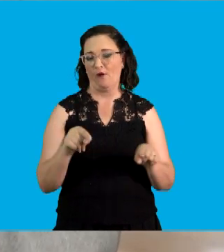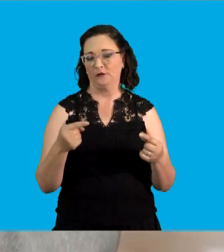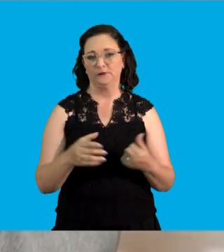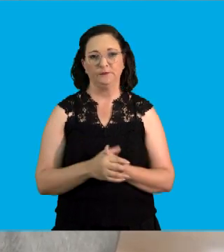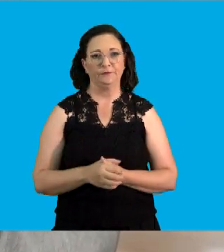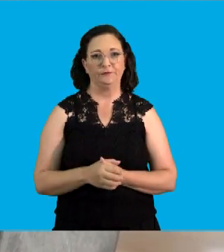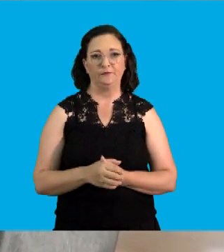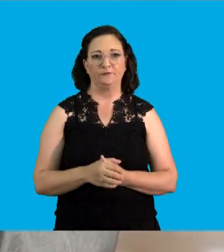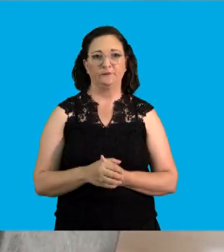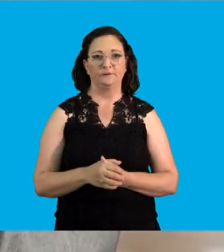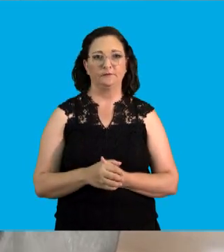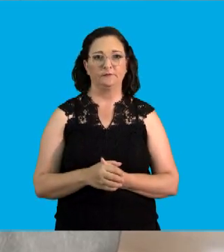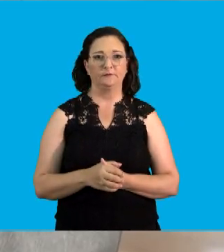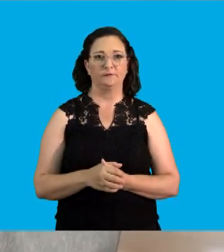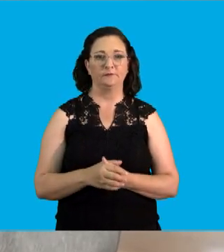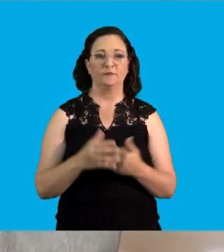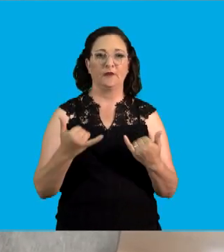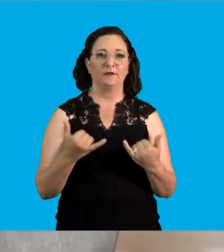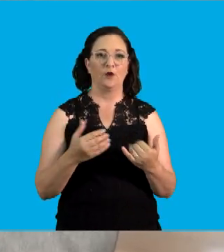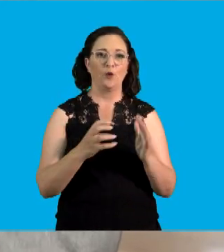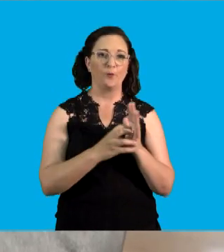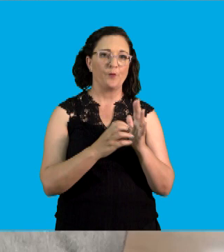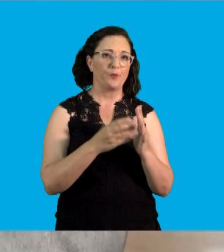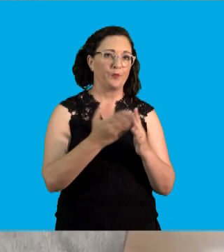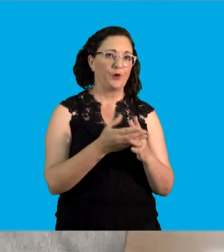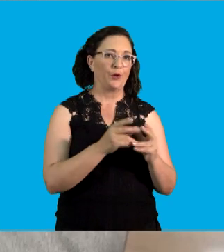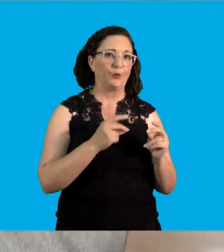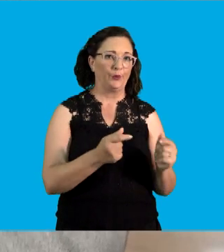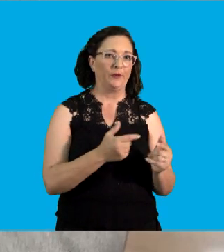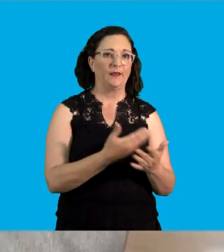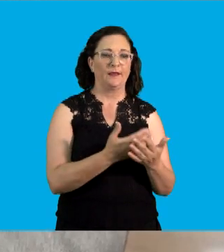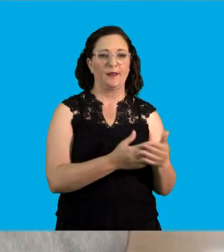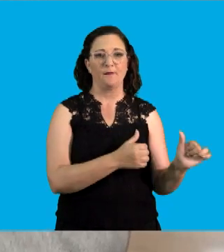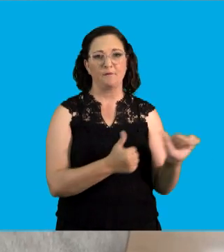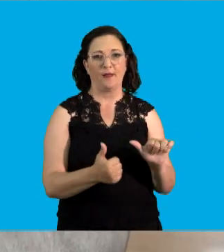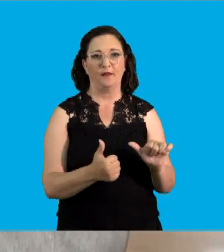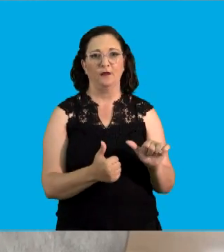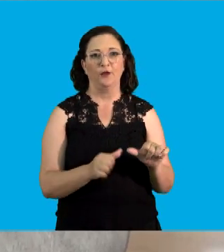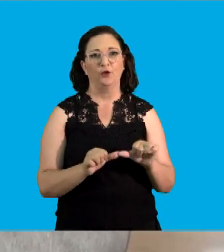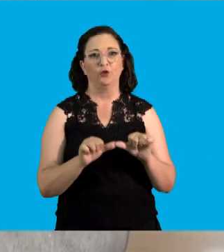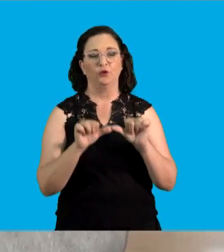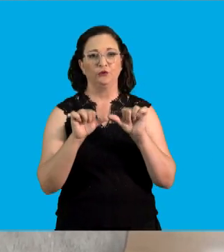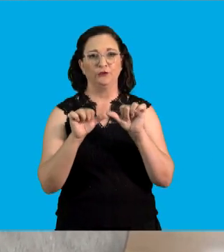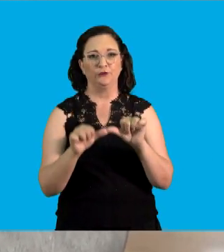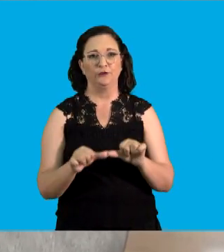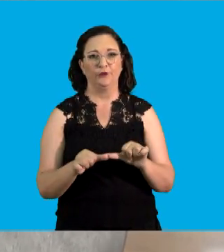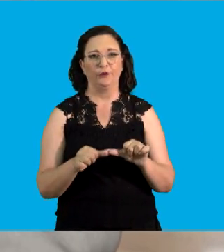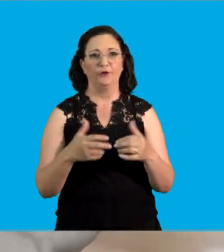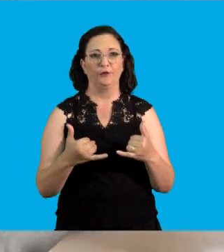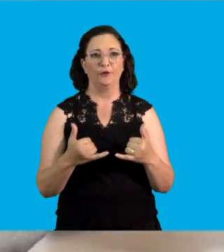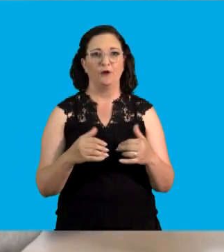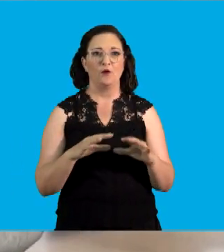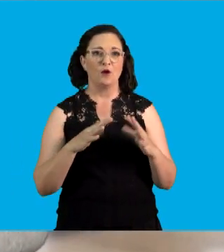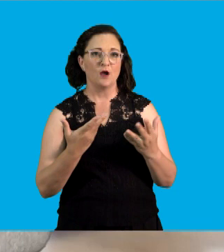questions, or rather full marks. So for that, we'll take just a quick break, and then when we come back, we continue with